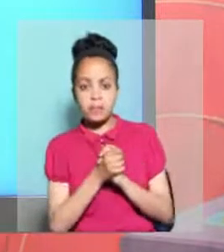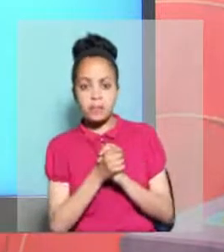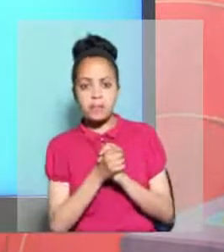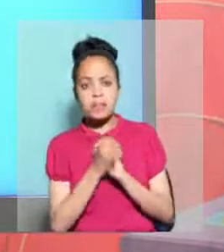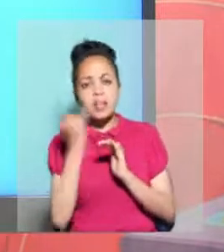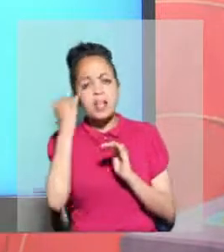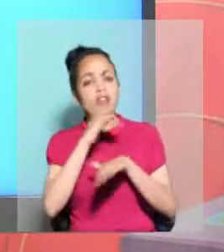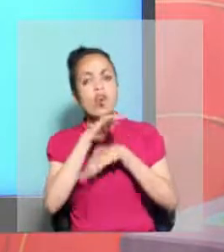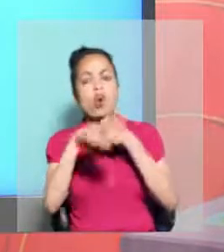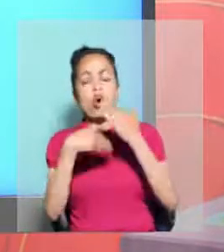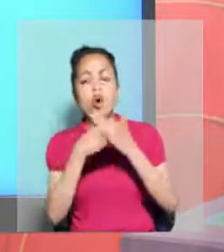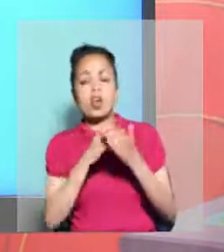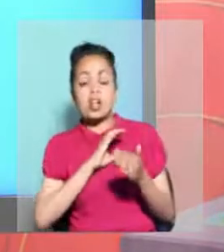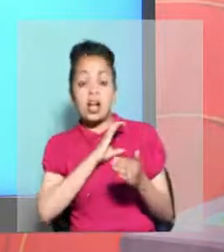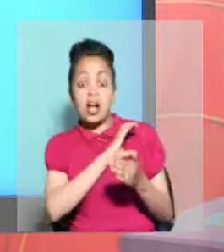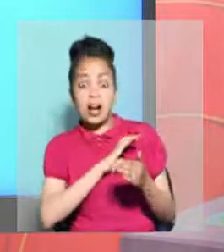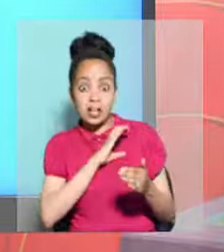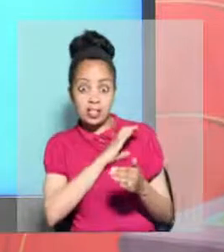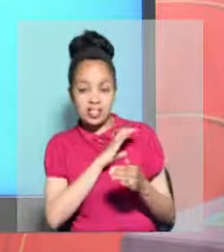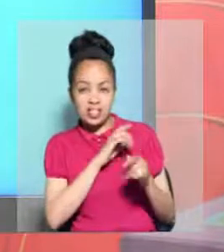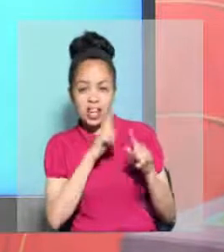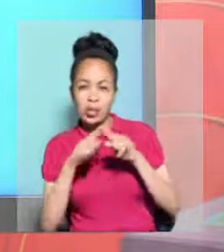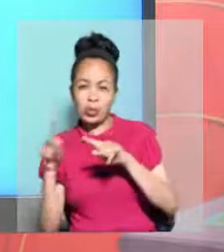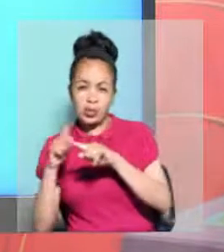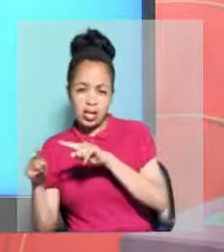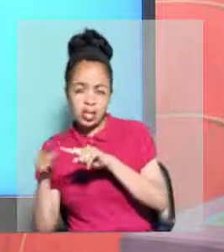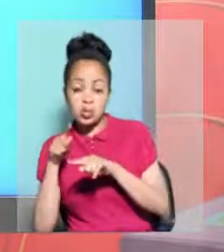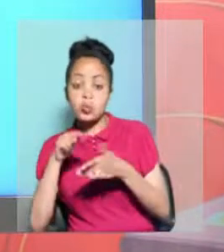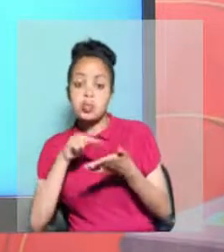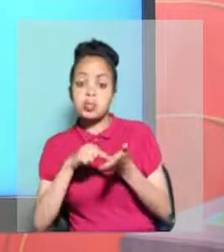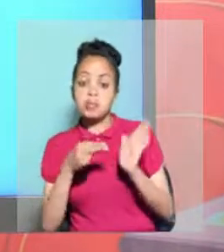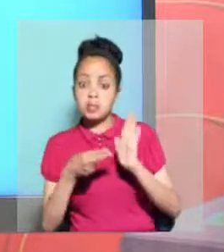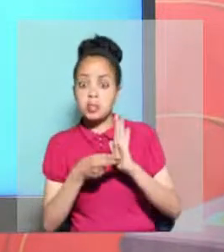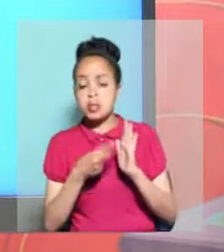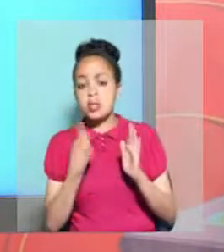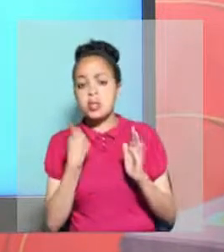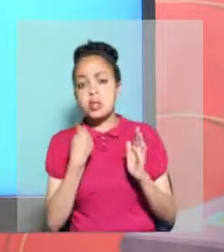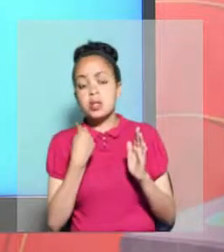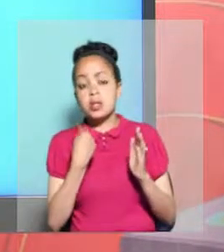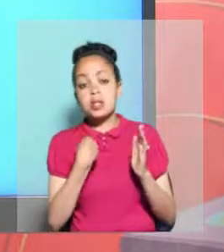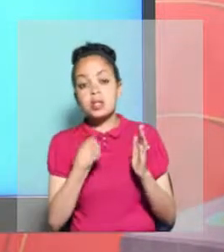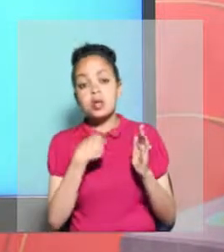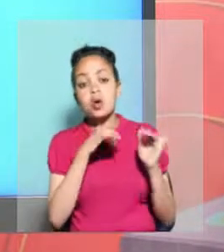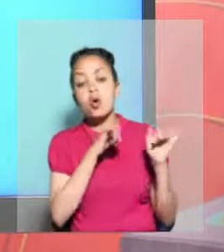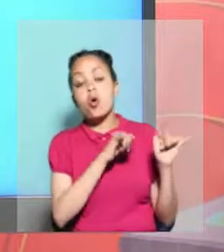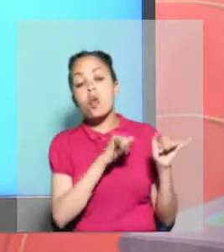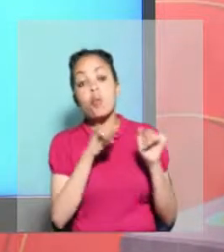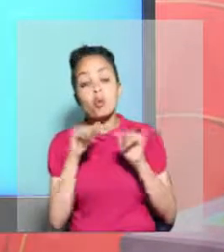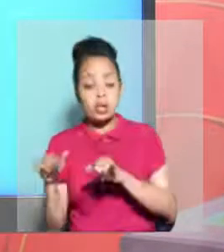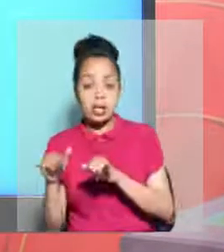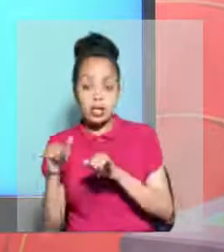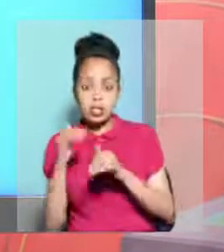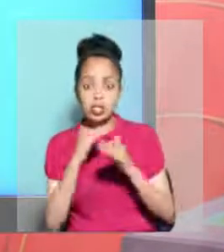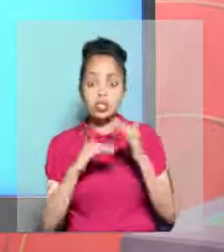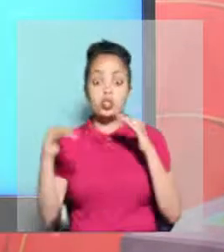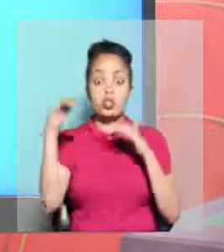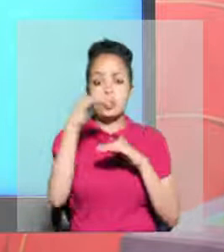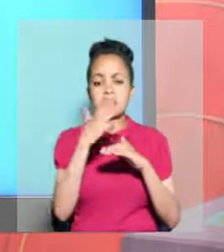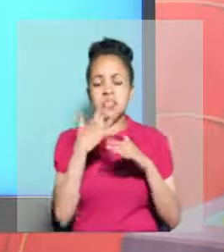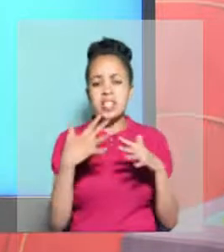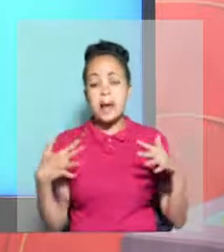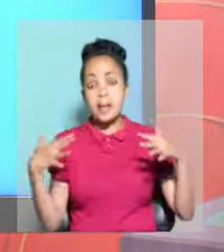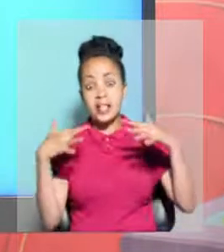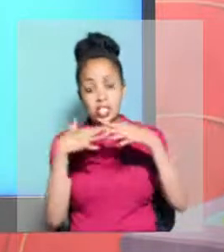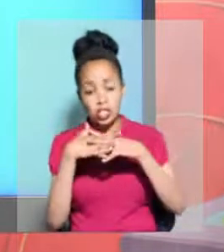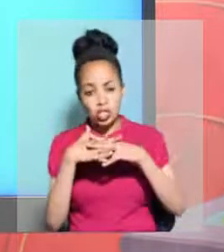If all character become heterozygous, we mean we are certain that it is homozygous dominant. If there is a